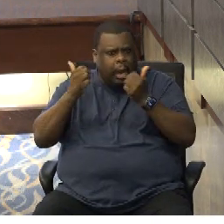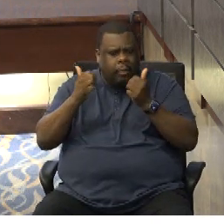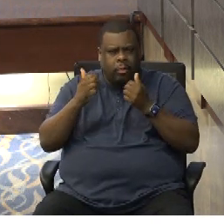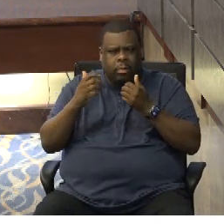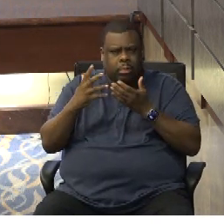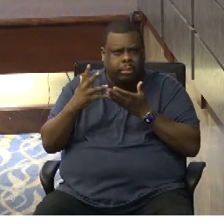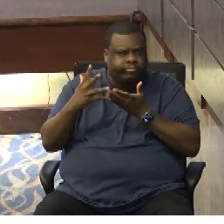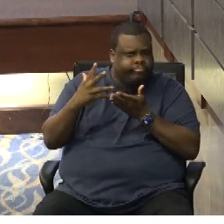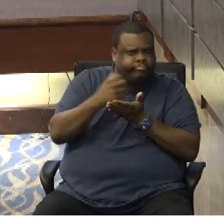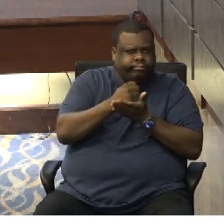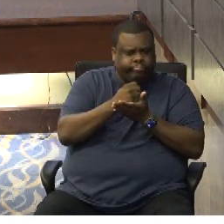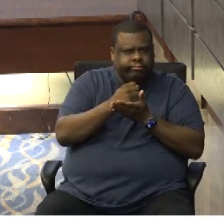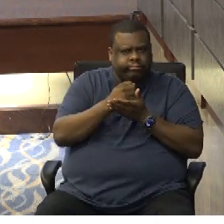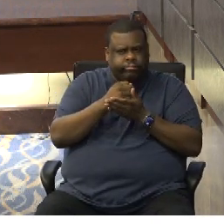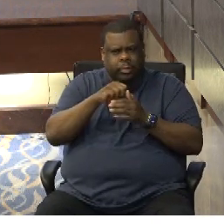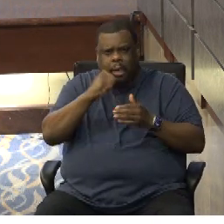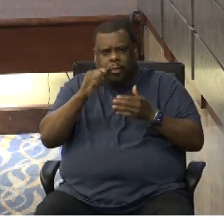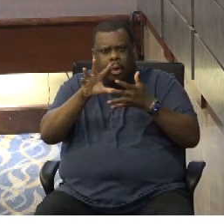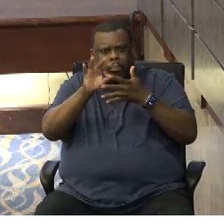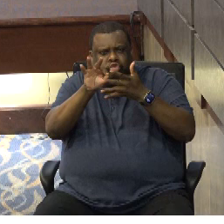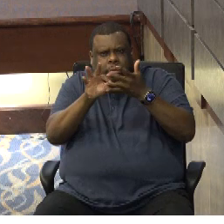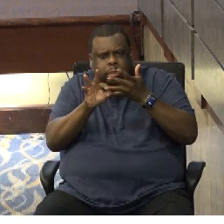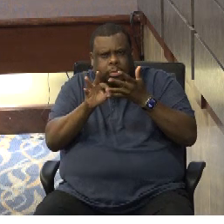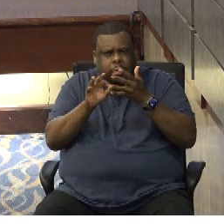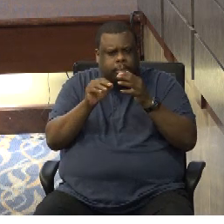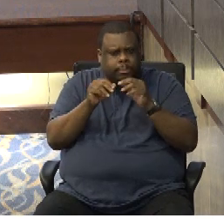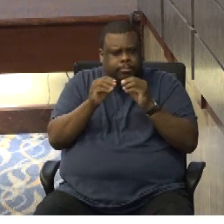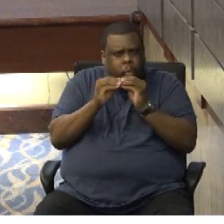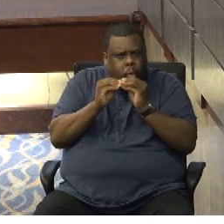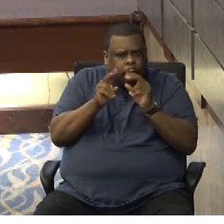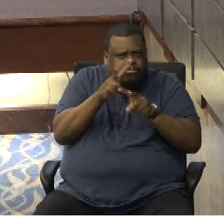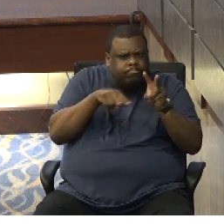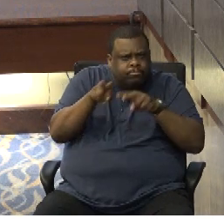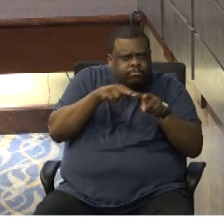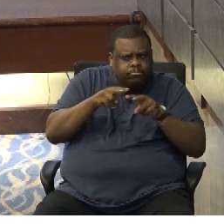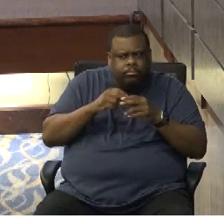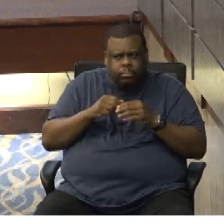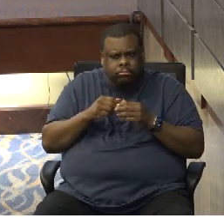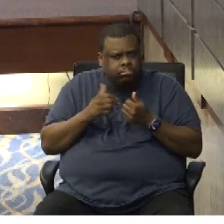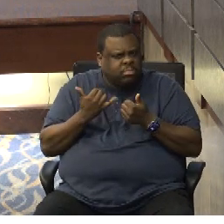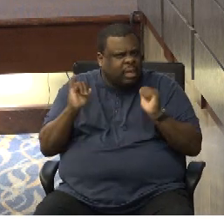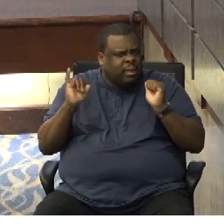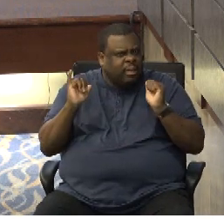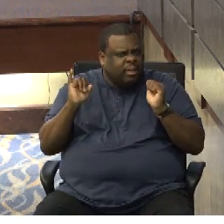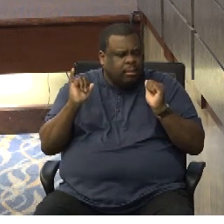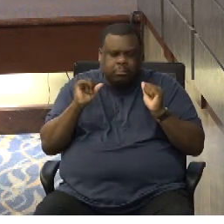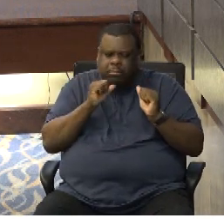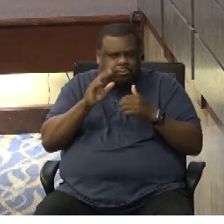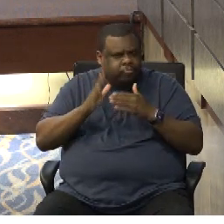plan related to the ARPA Flex rules.